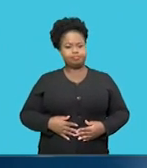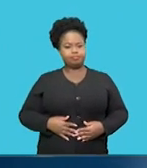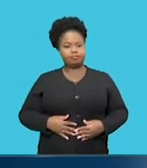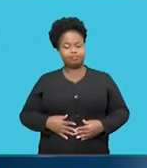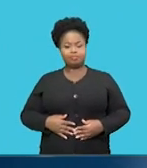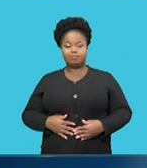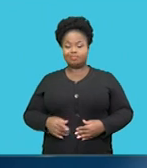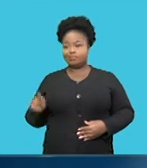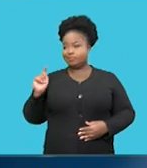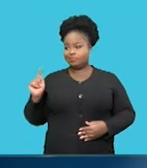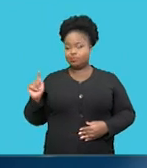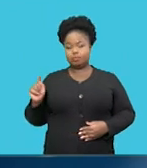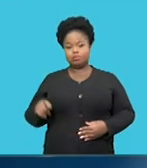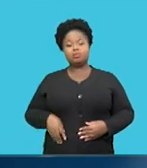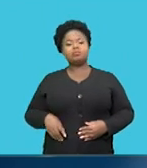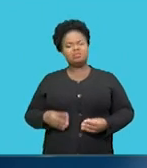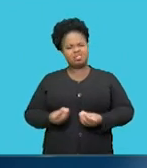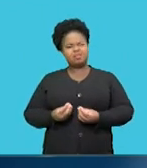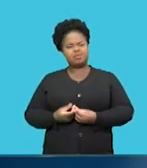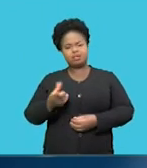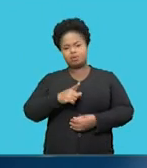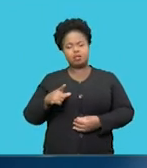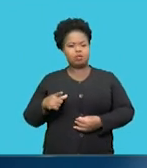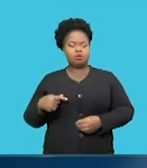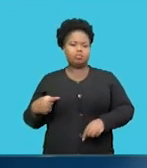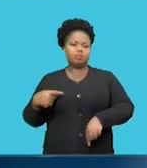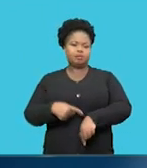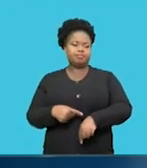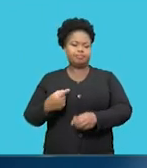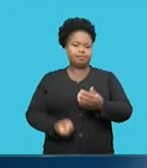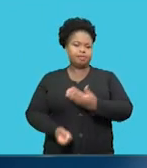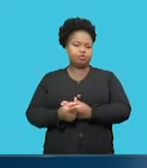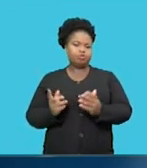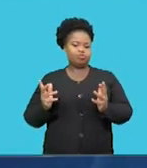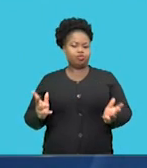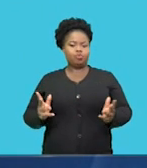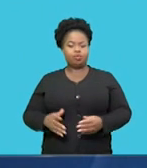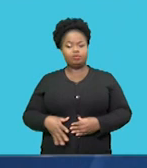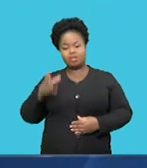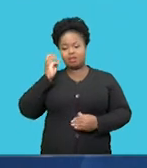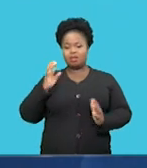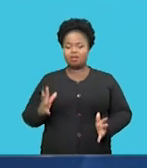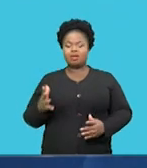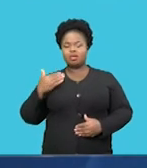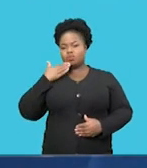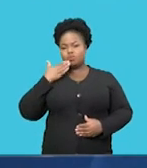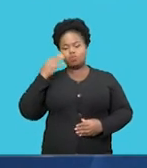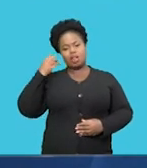this is something that has been happening for quite a lot of late, where learners do have been